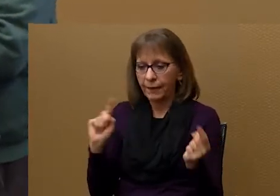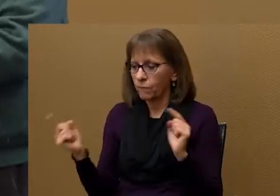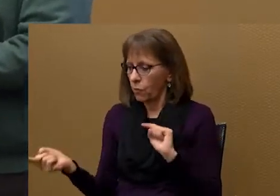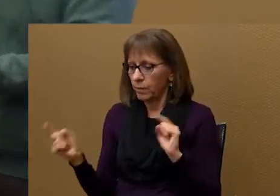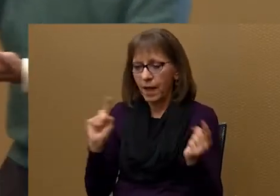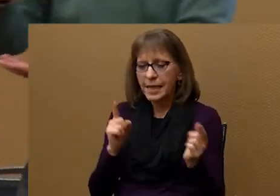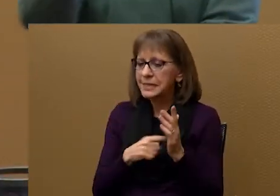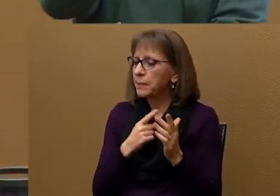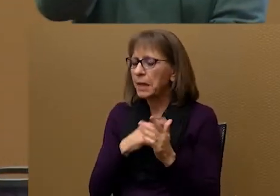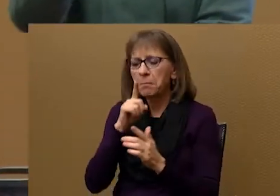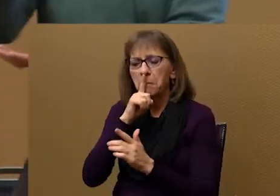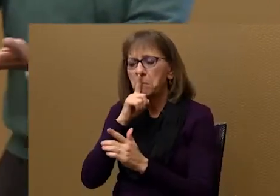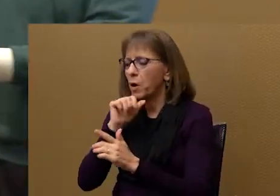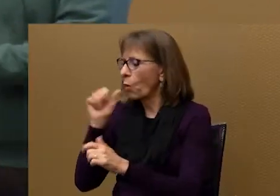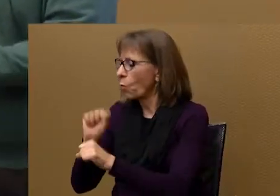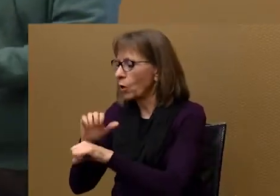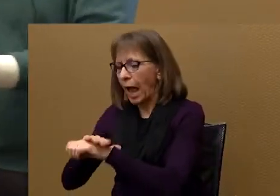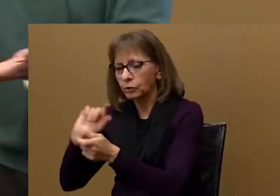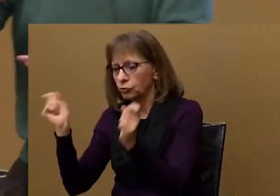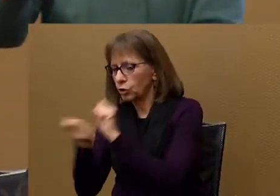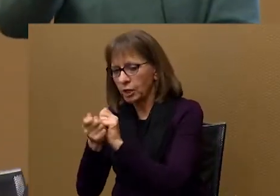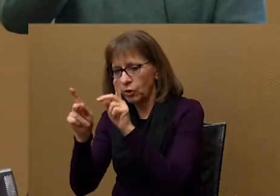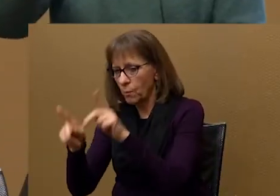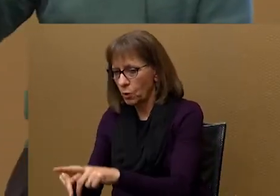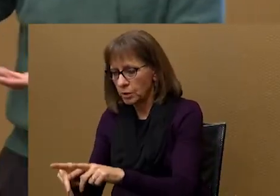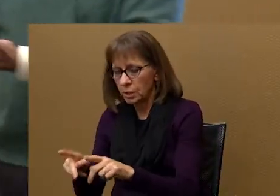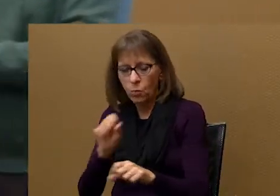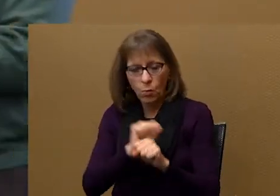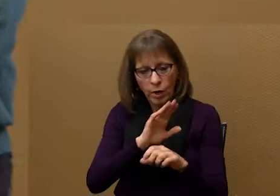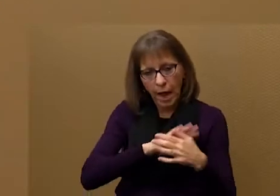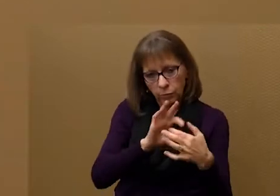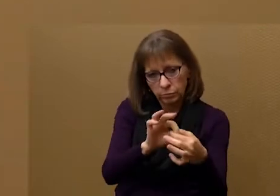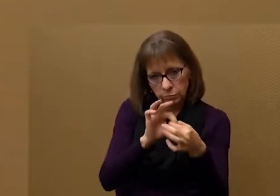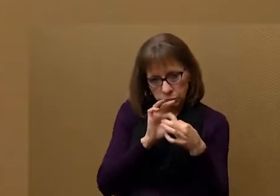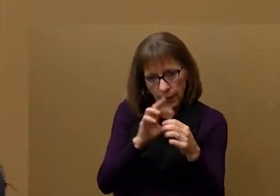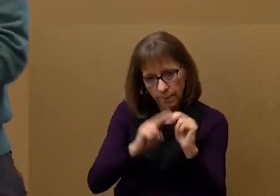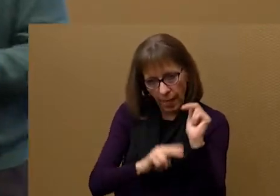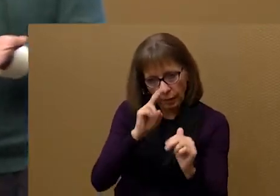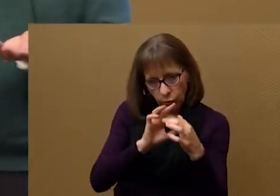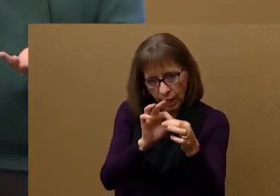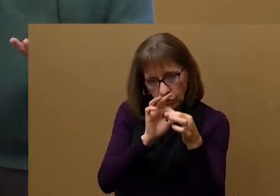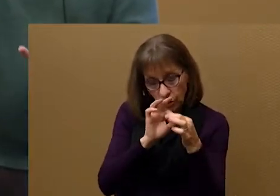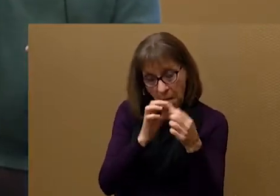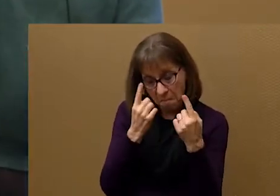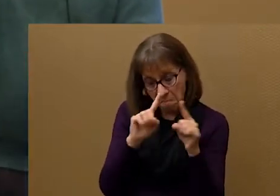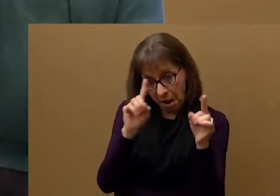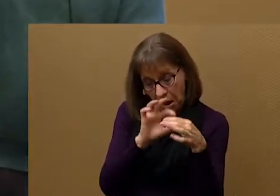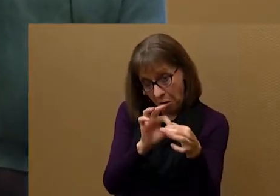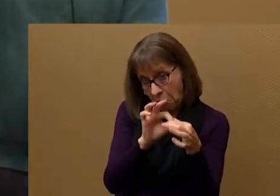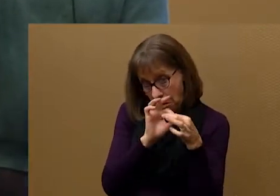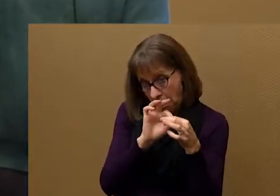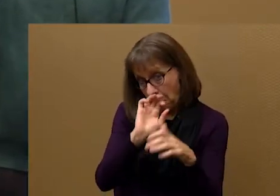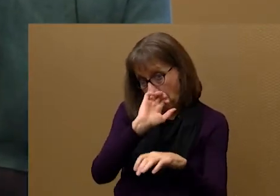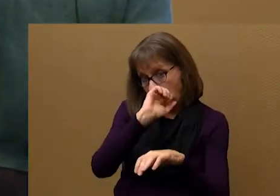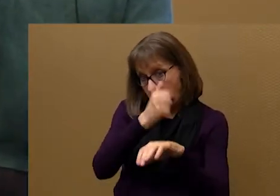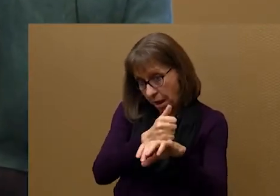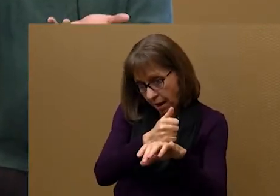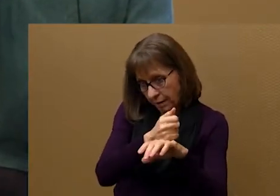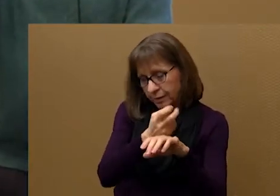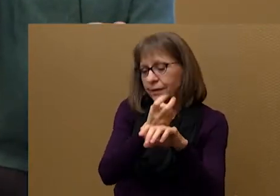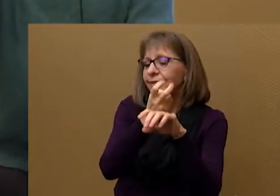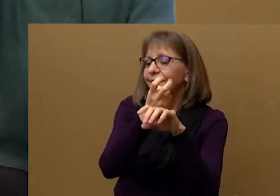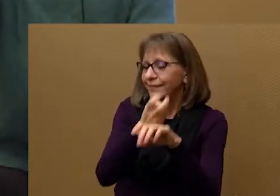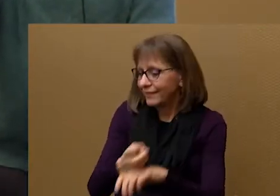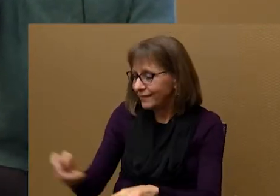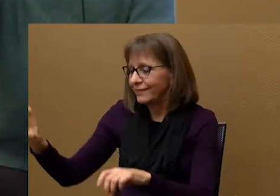means you go back and forth. Sometimes you're not working on change at all. You're working on rapport and relationship. But when